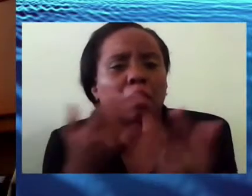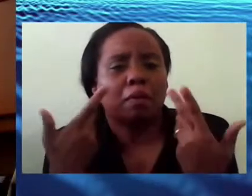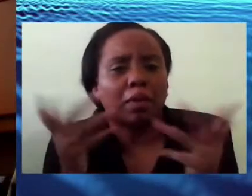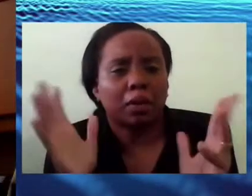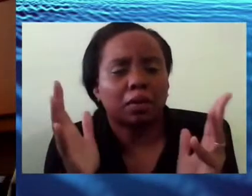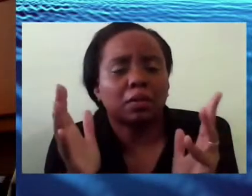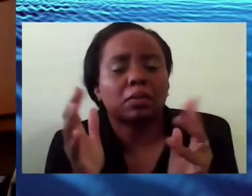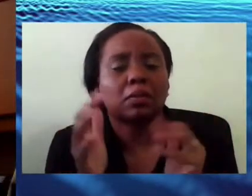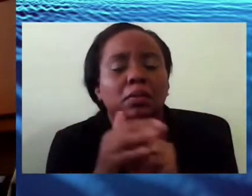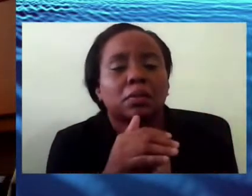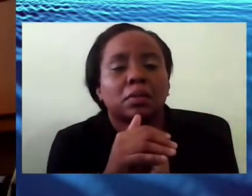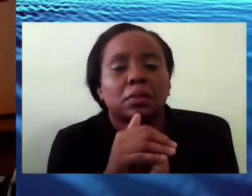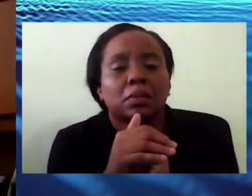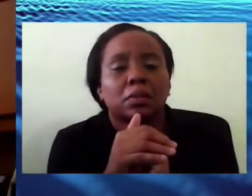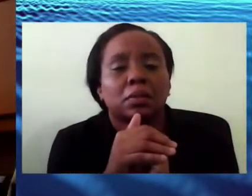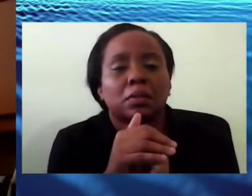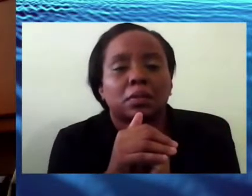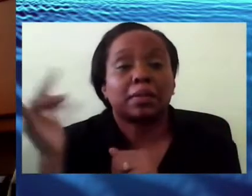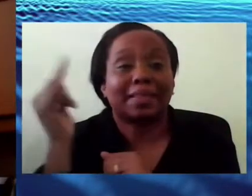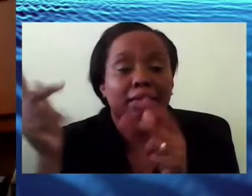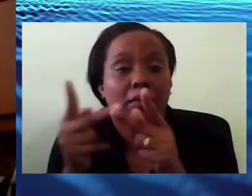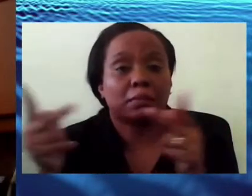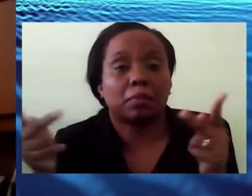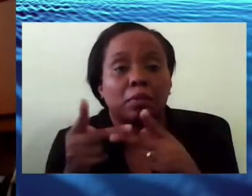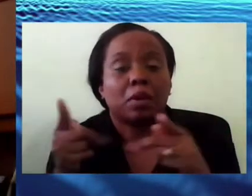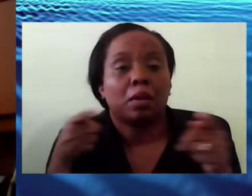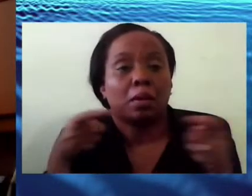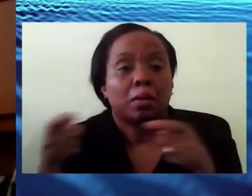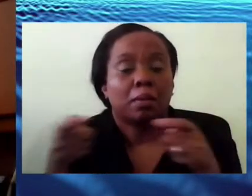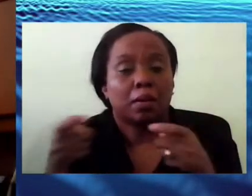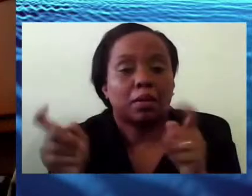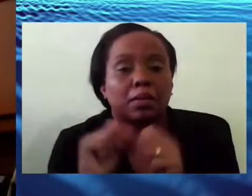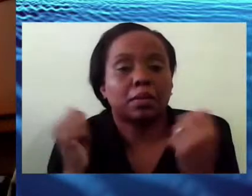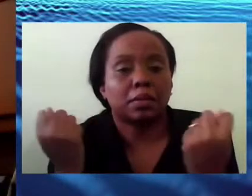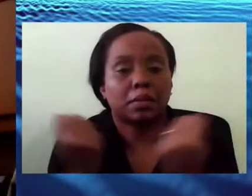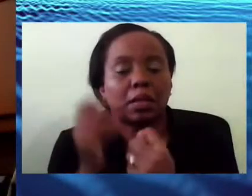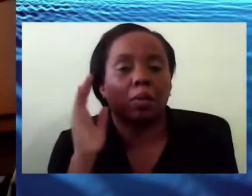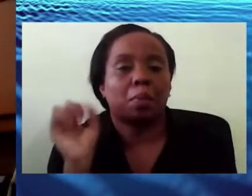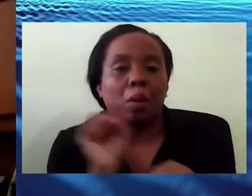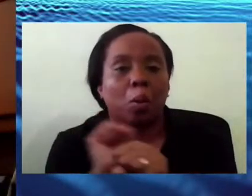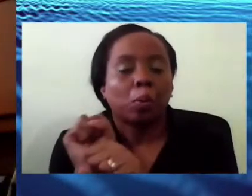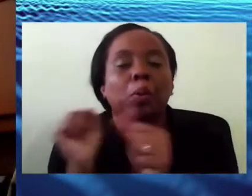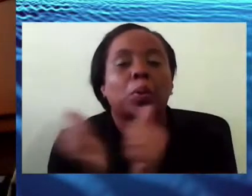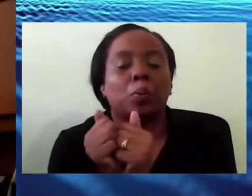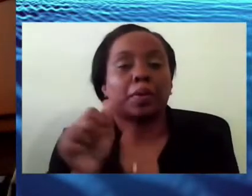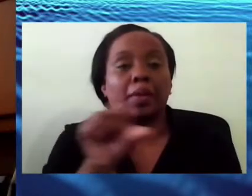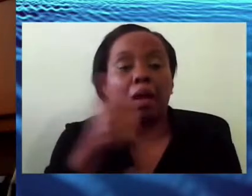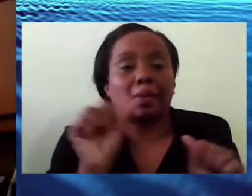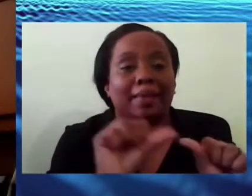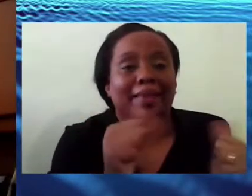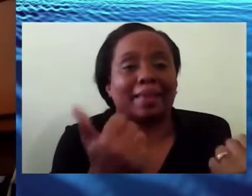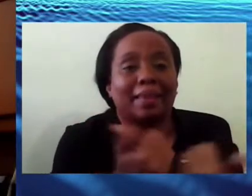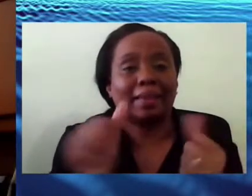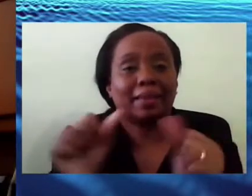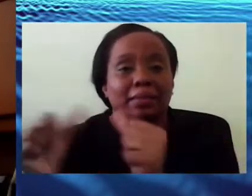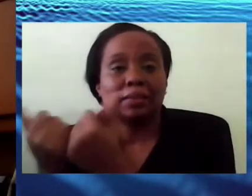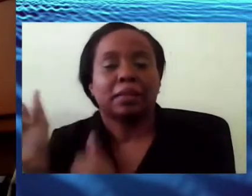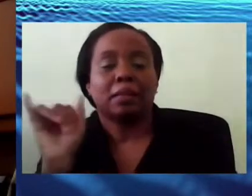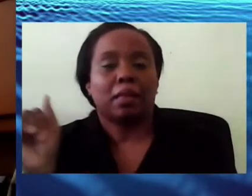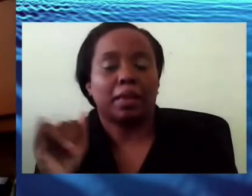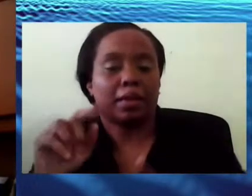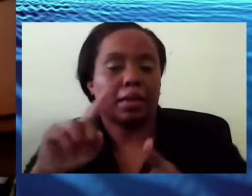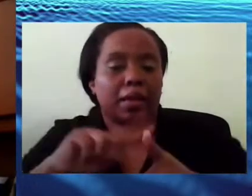the airport's management is now going to be working along with all of the agencies I mentioned, of course, including the Ministry of